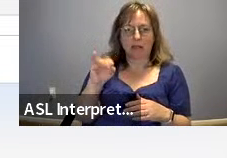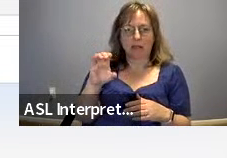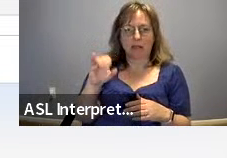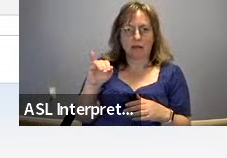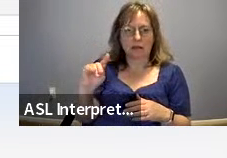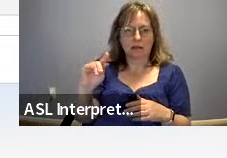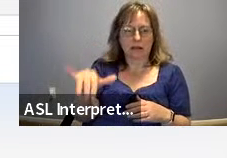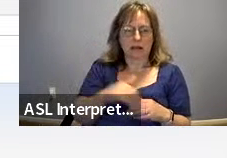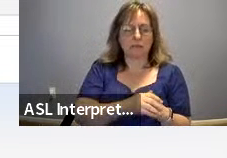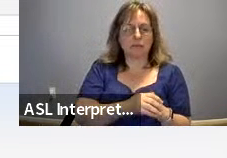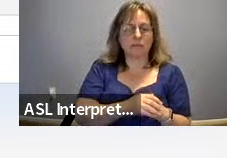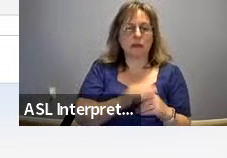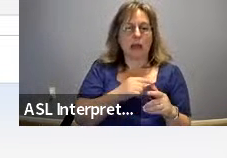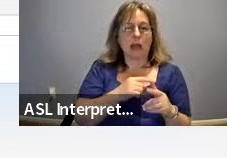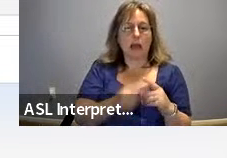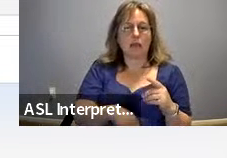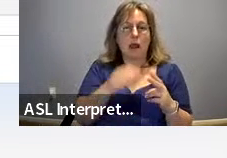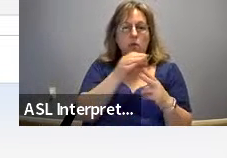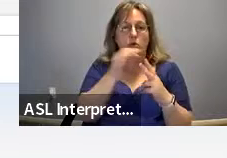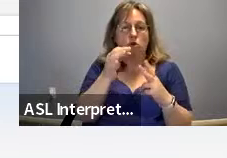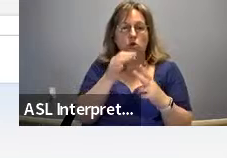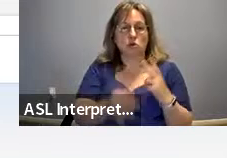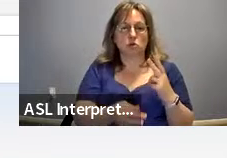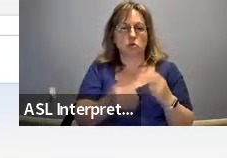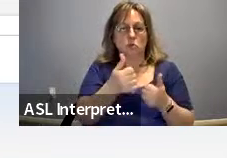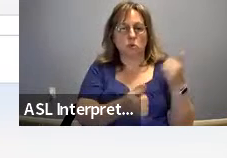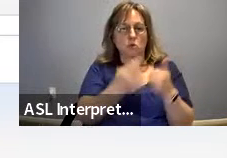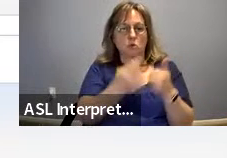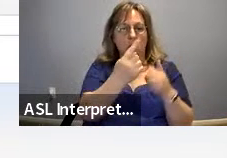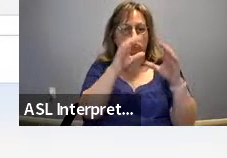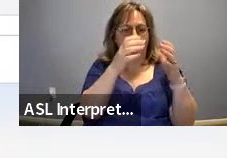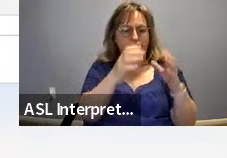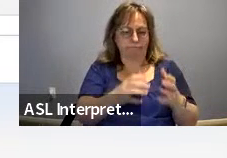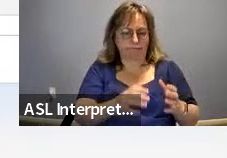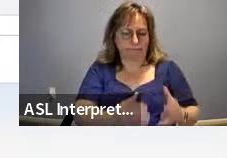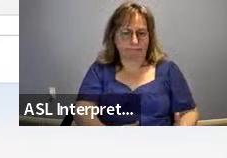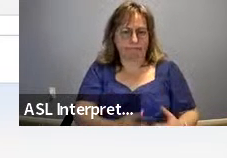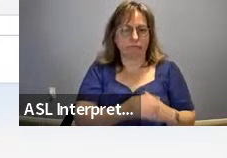And then I would choose the applicable category.